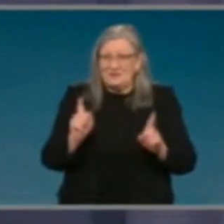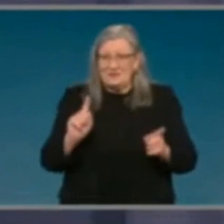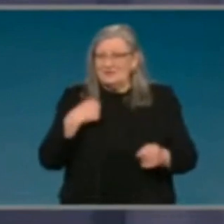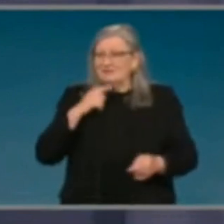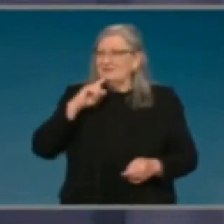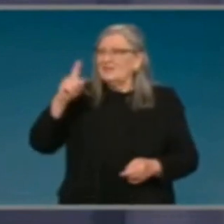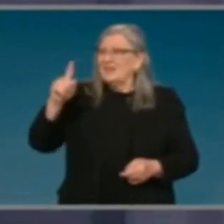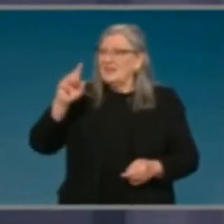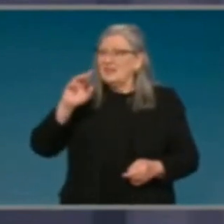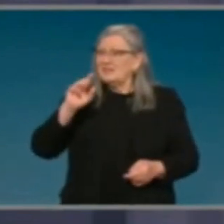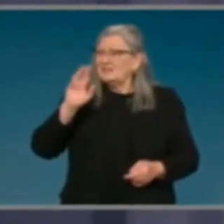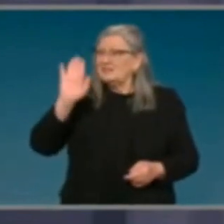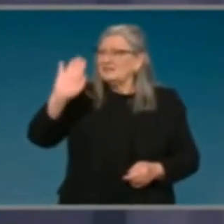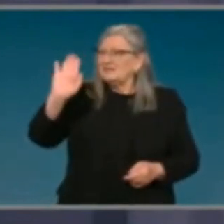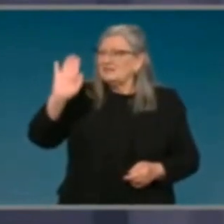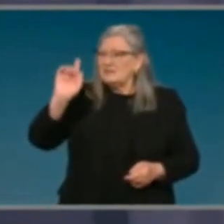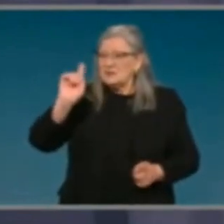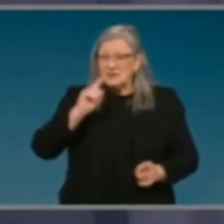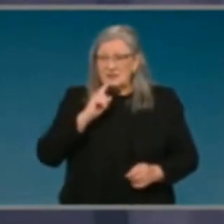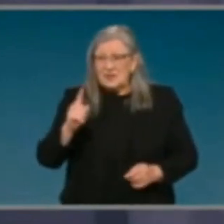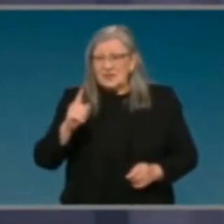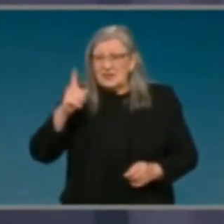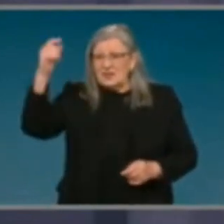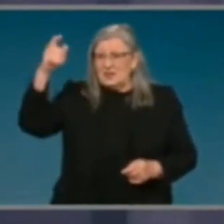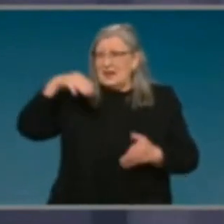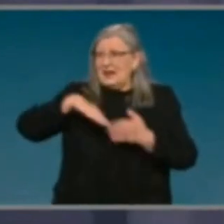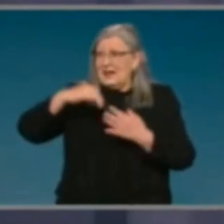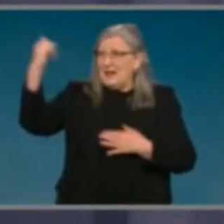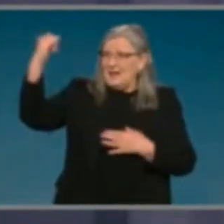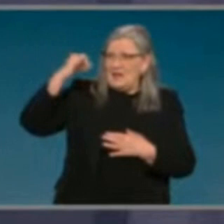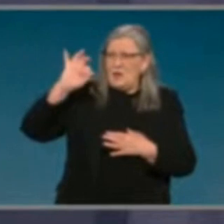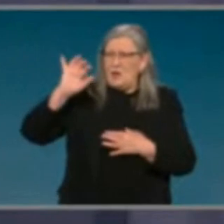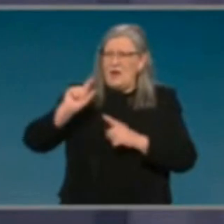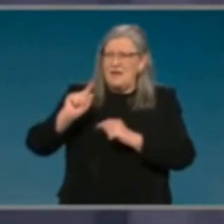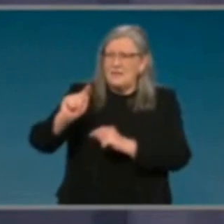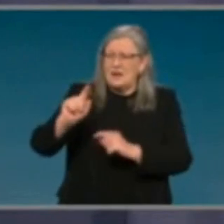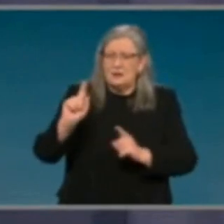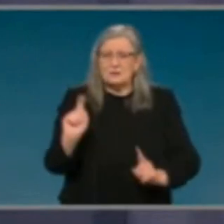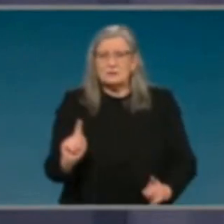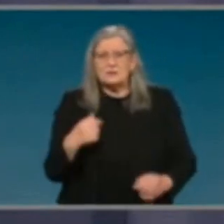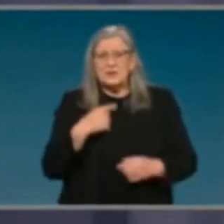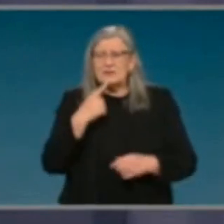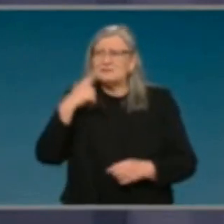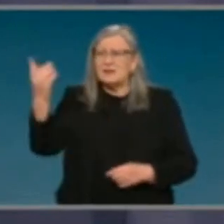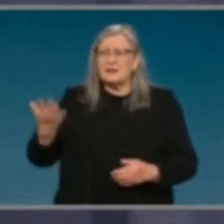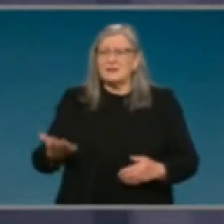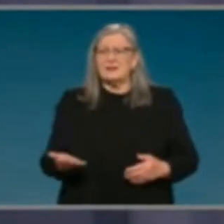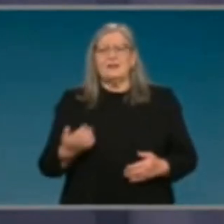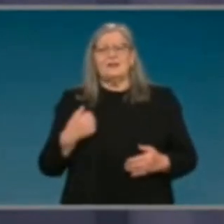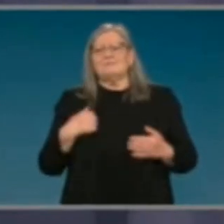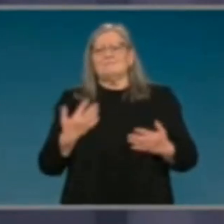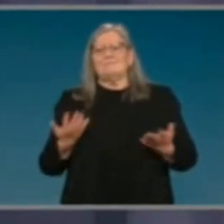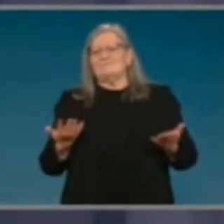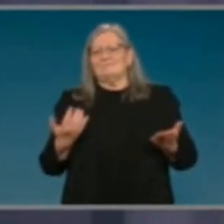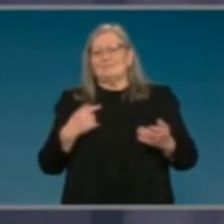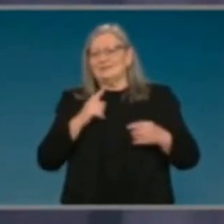for Christmas to actually get on a plane sooner rather than later? Sure. No, there's no change in our travel advice other than for